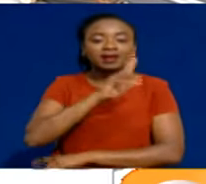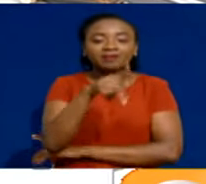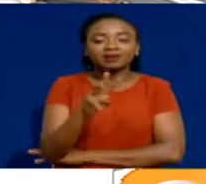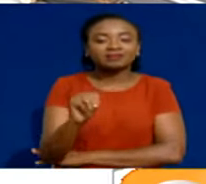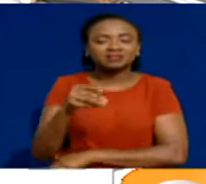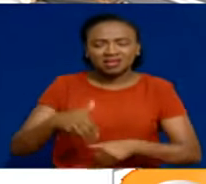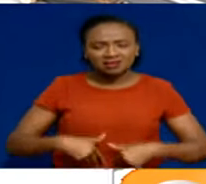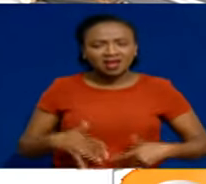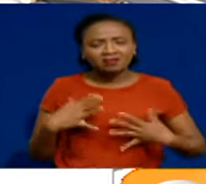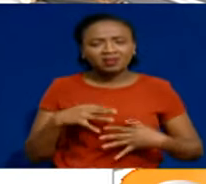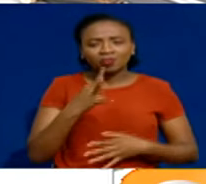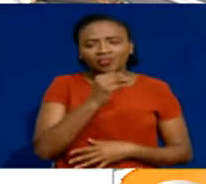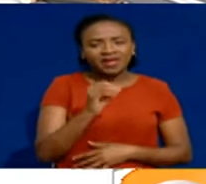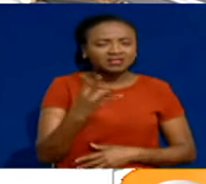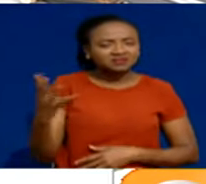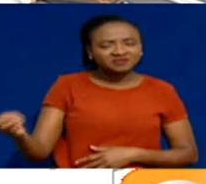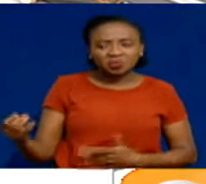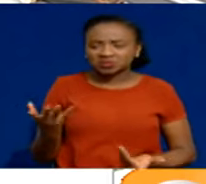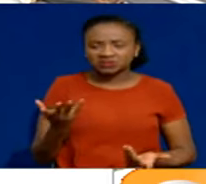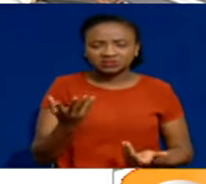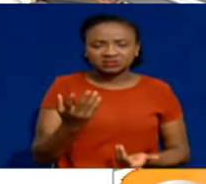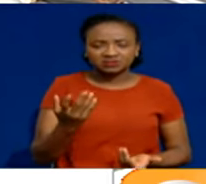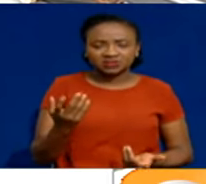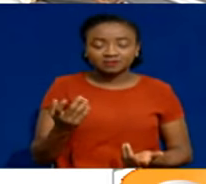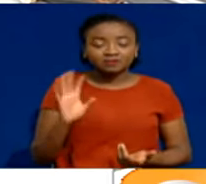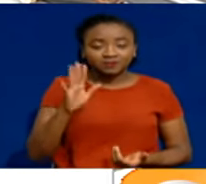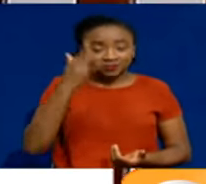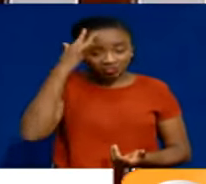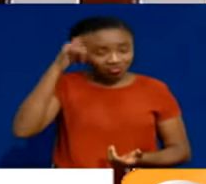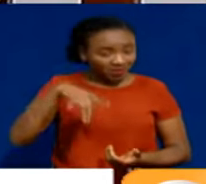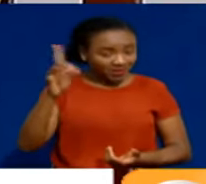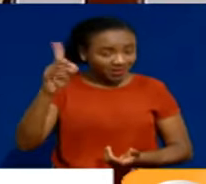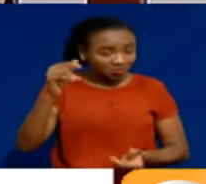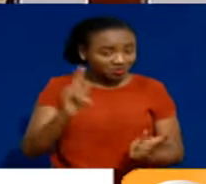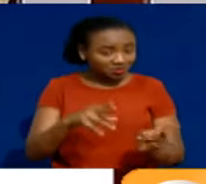30s, 40s. You know what happens in Europe?